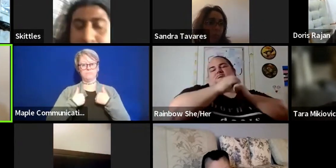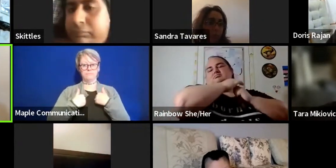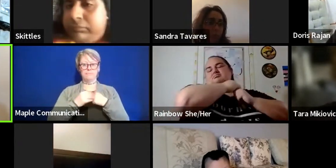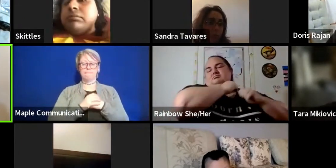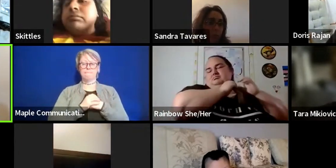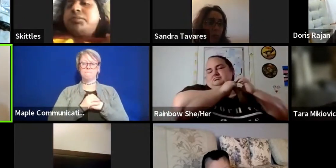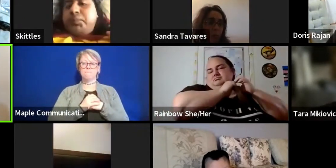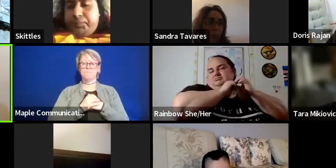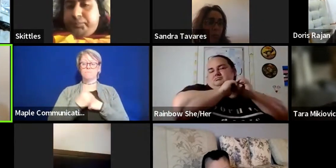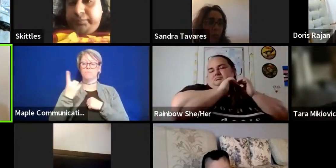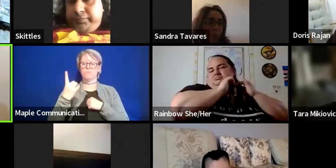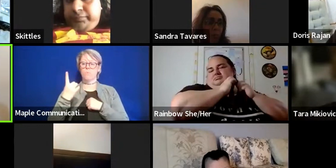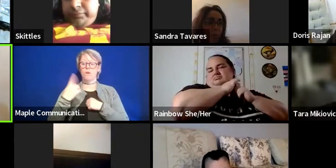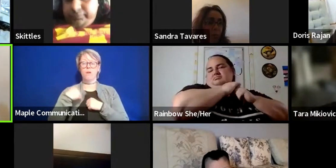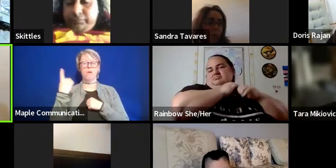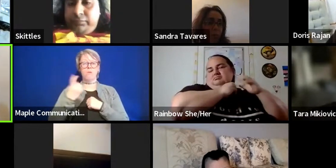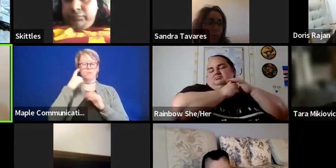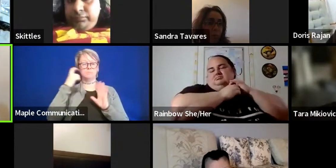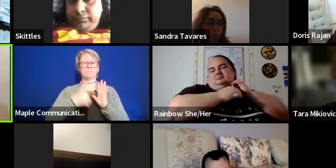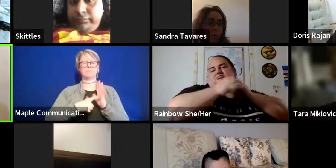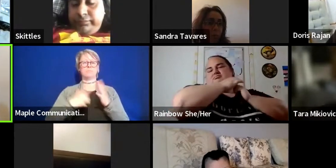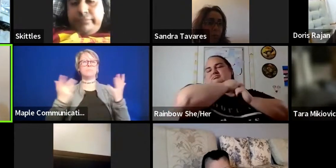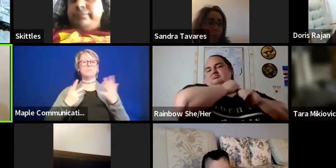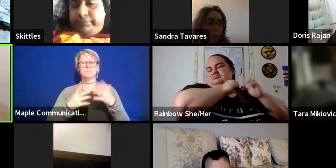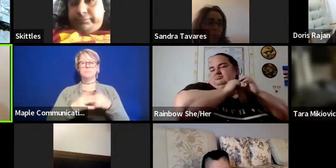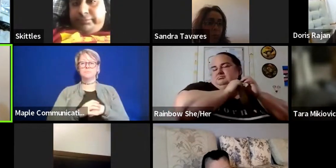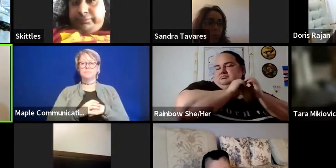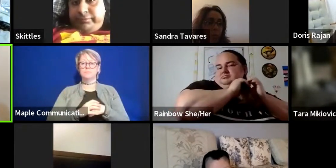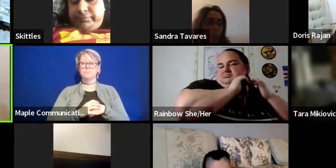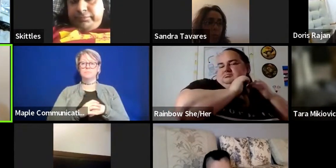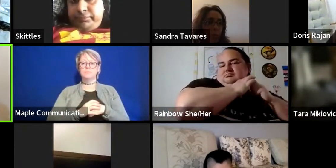one of the biggest things that I come away with is I